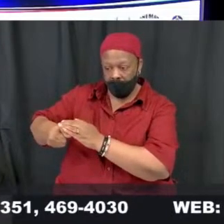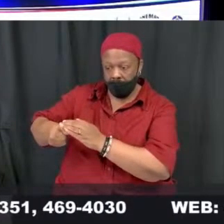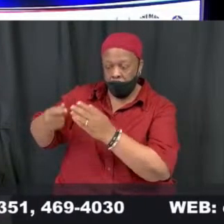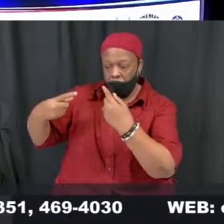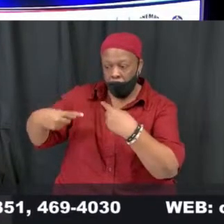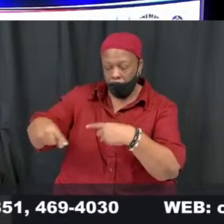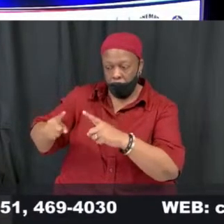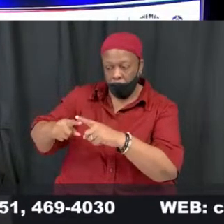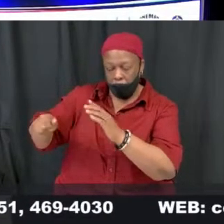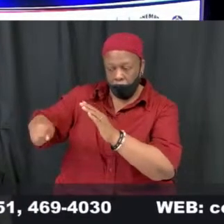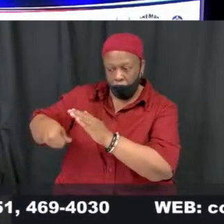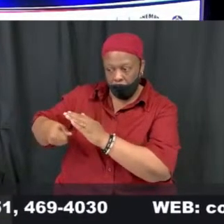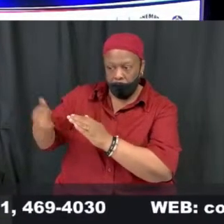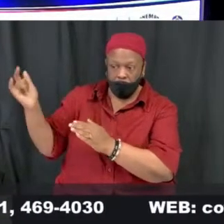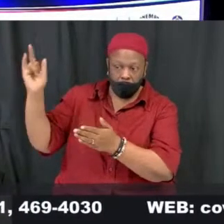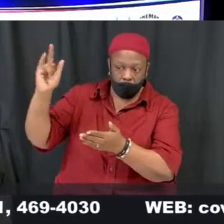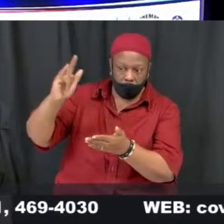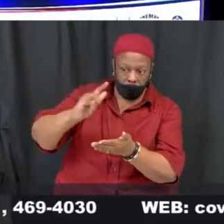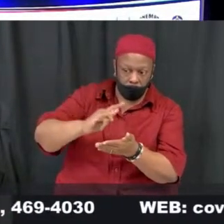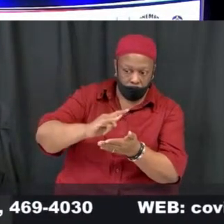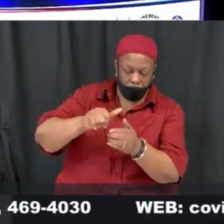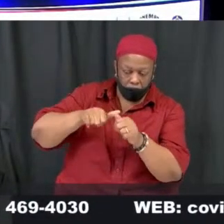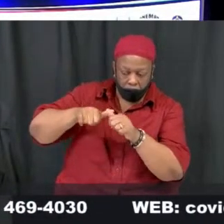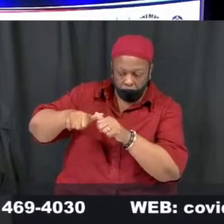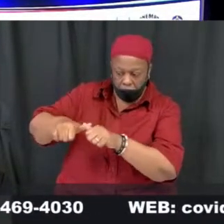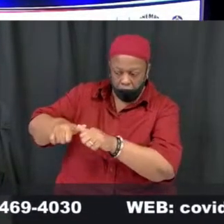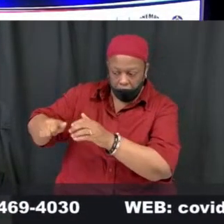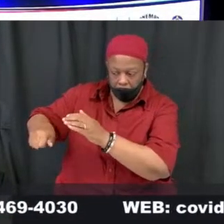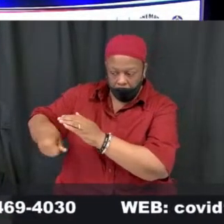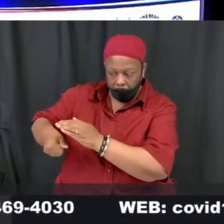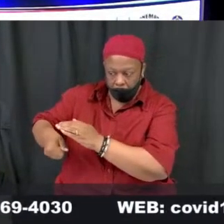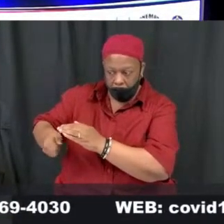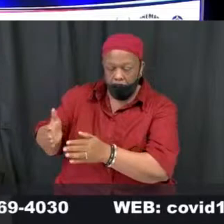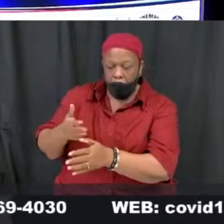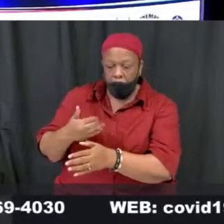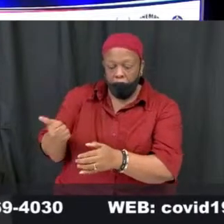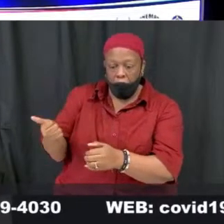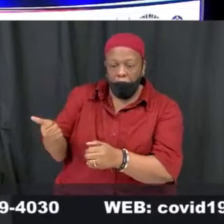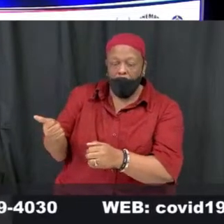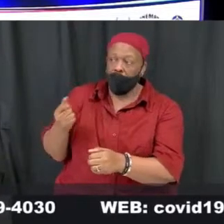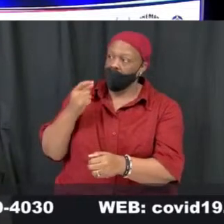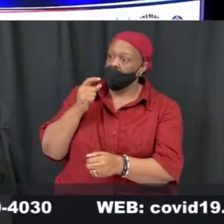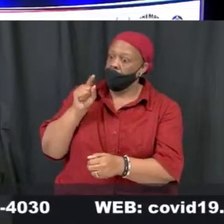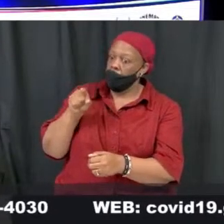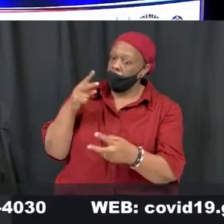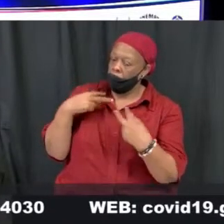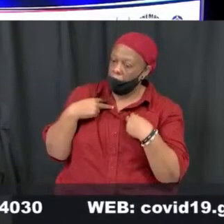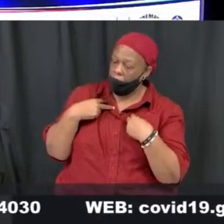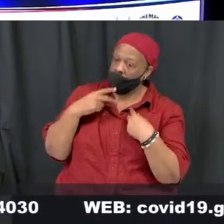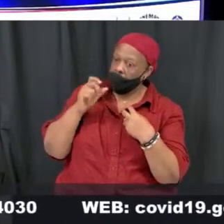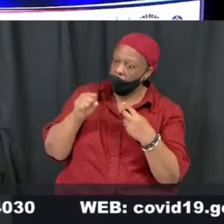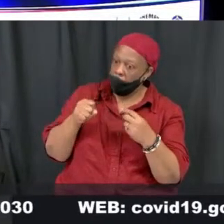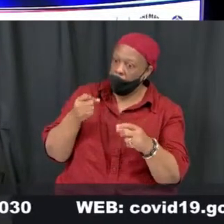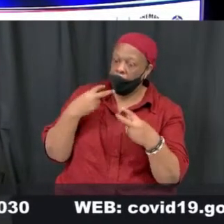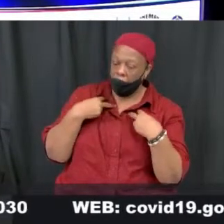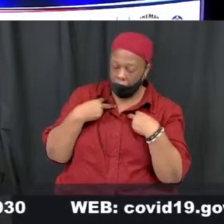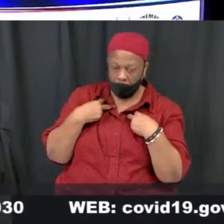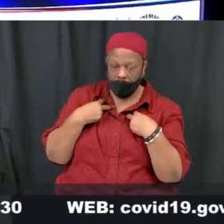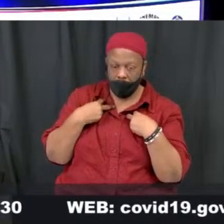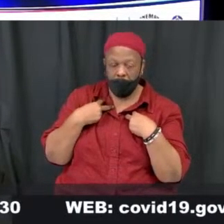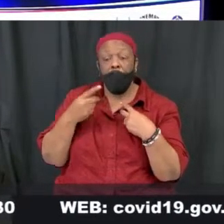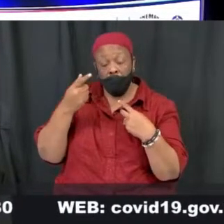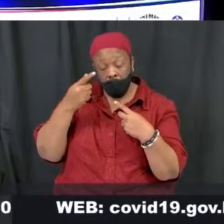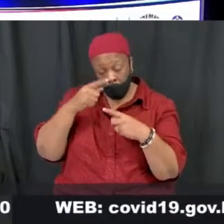into quarantine, and then they were identified and was diagnosed as positive for COVID while